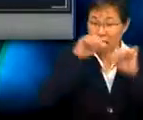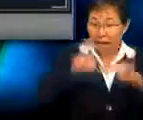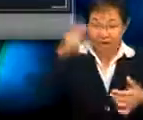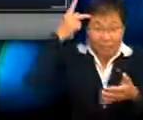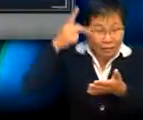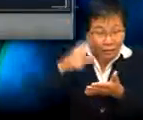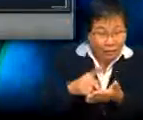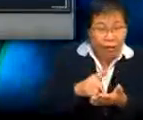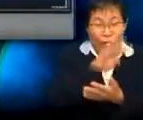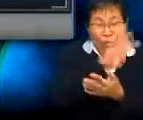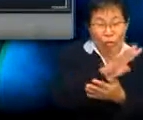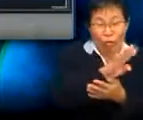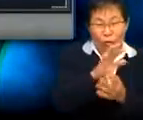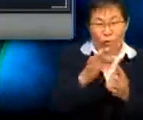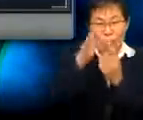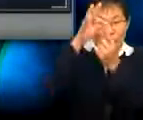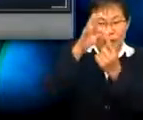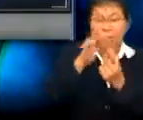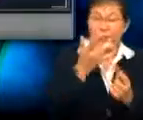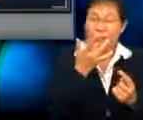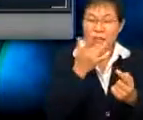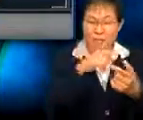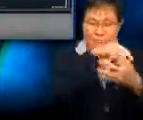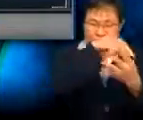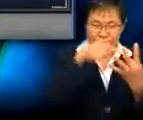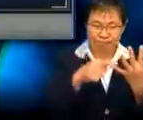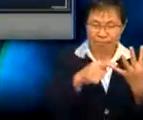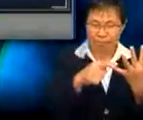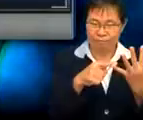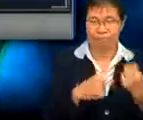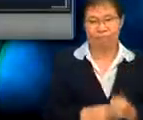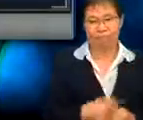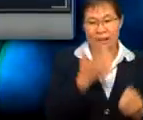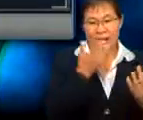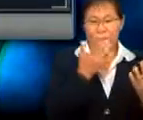The tongue can recognize 4 main types of taste: